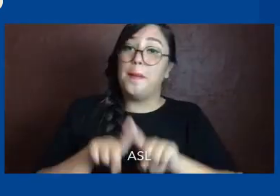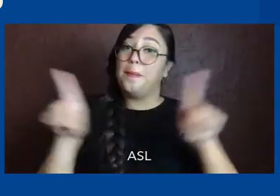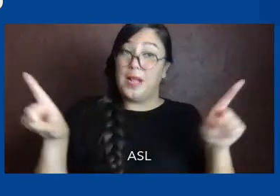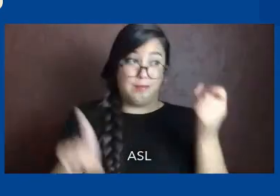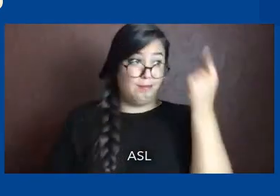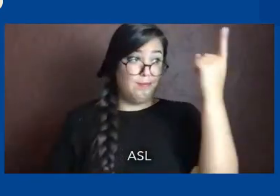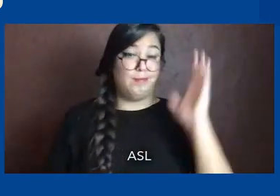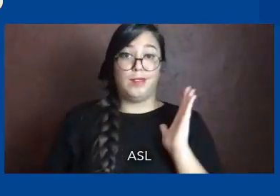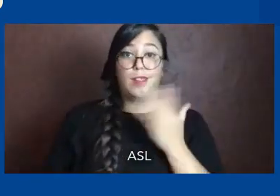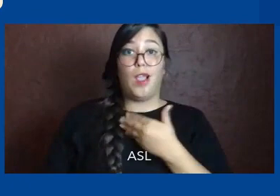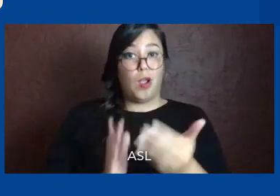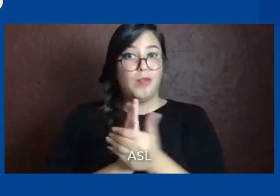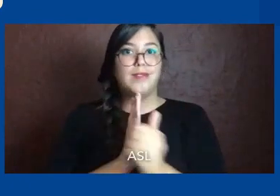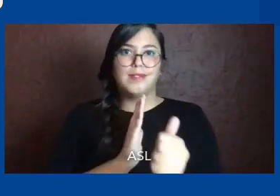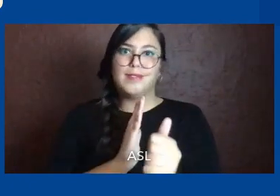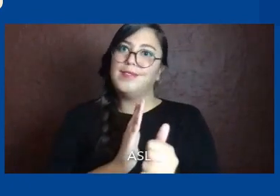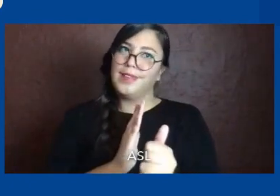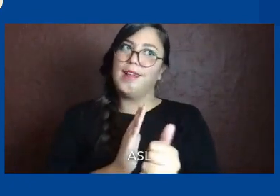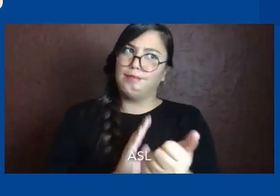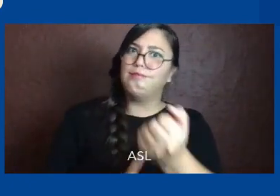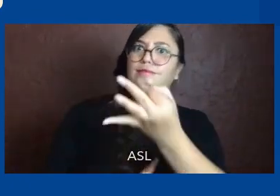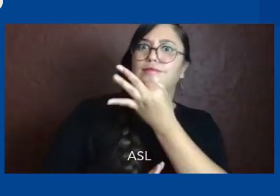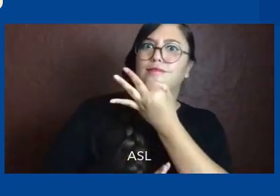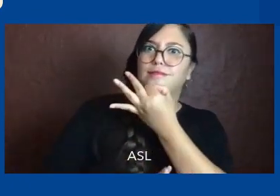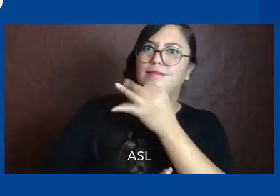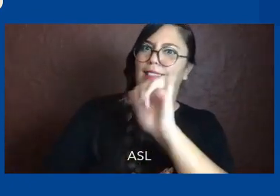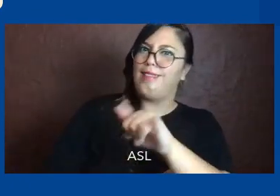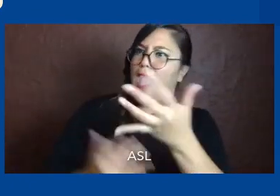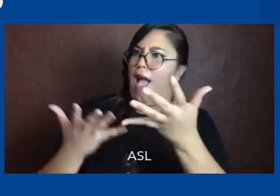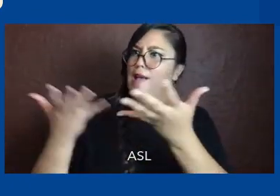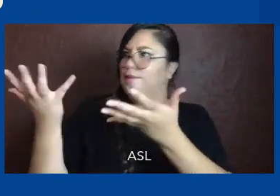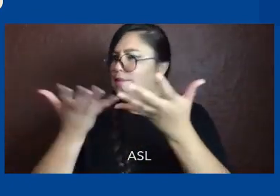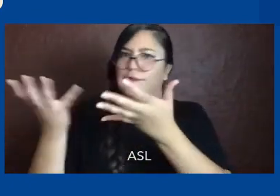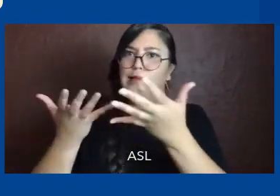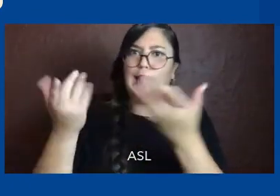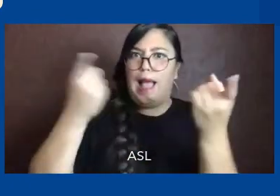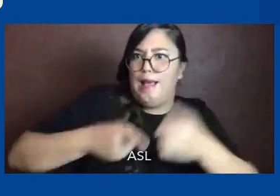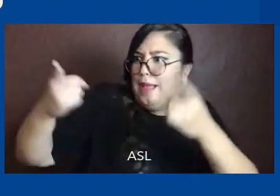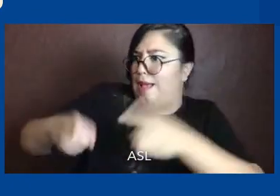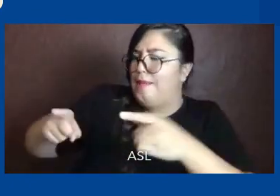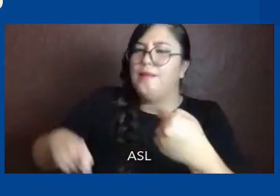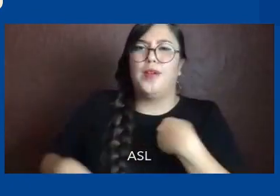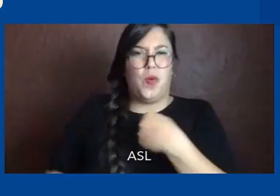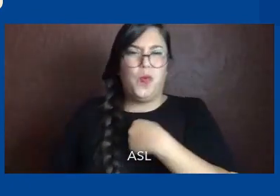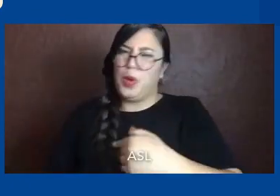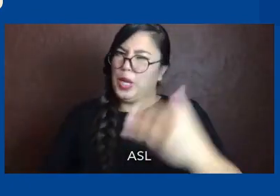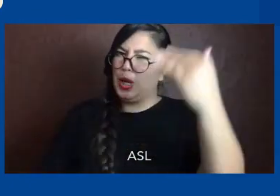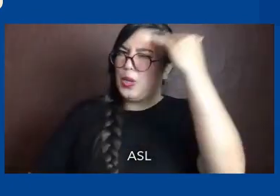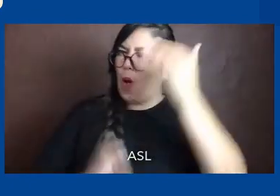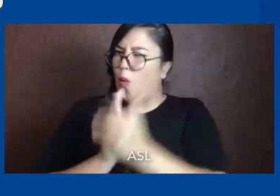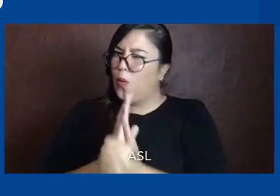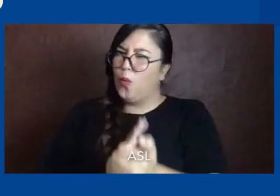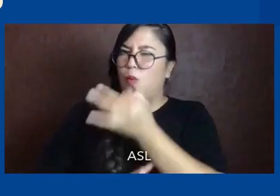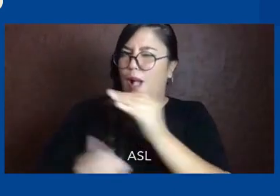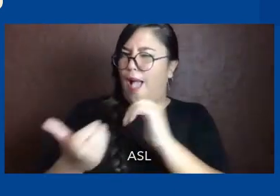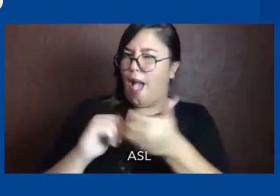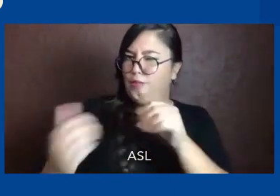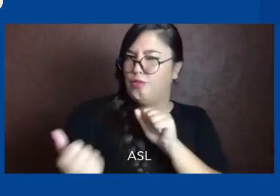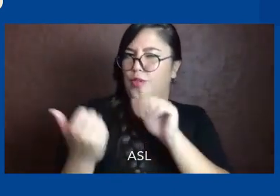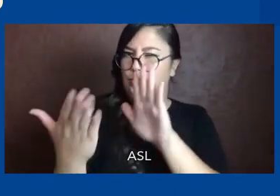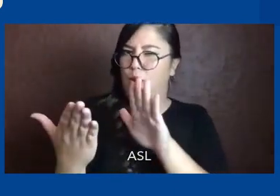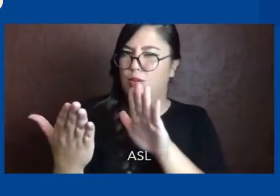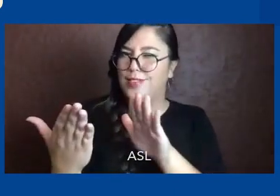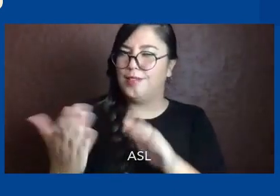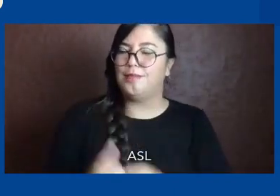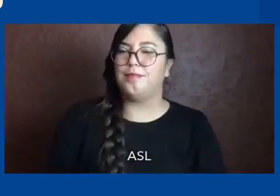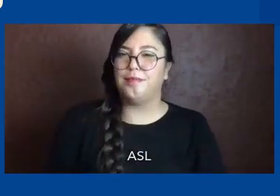that we're good at that. That's what documentary cinematographers know how to do. But it's not something